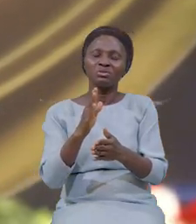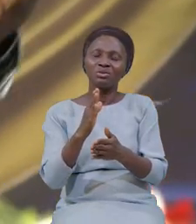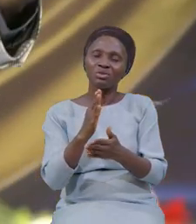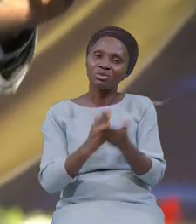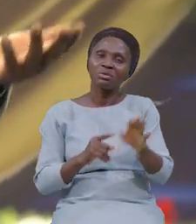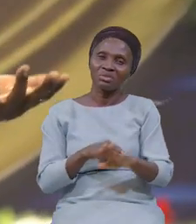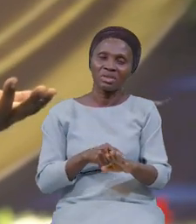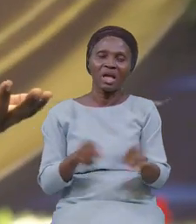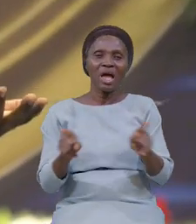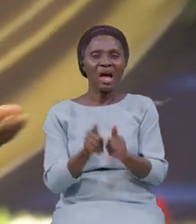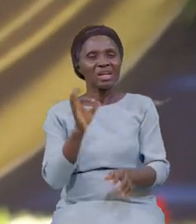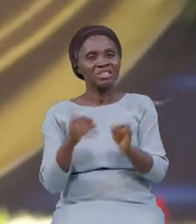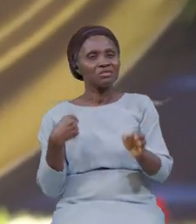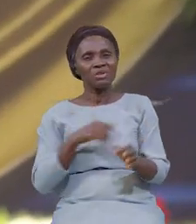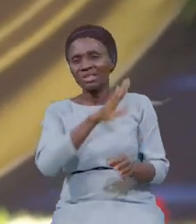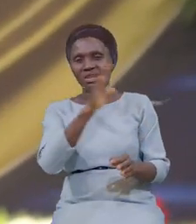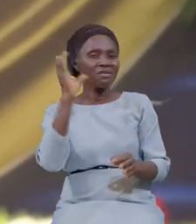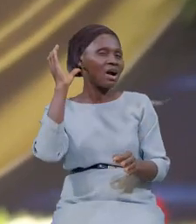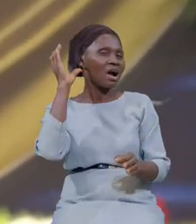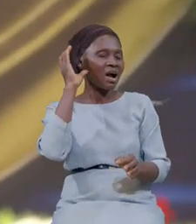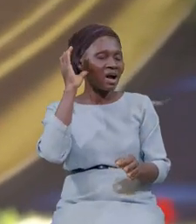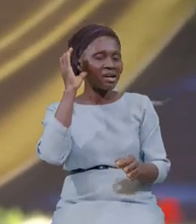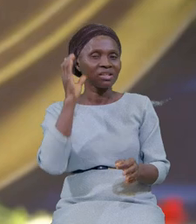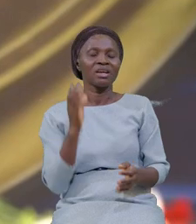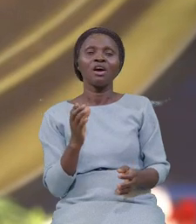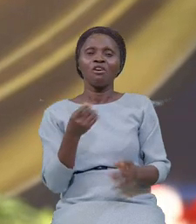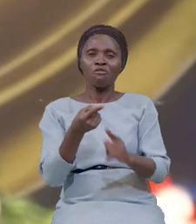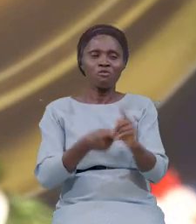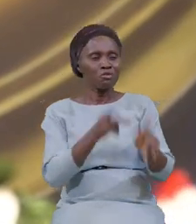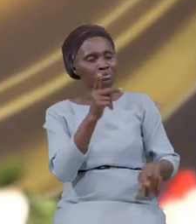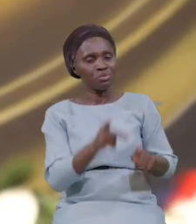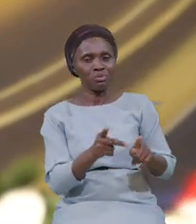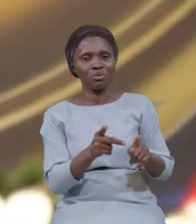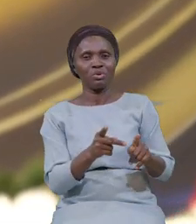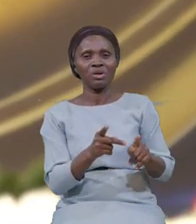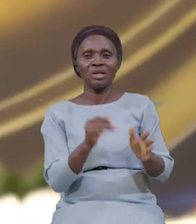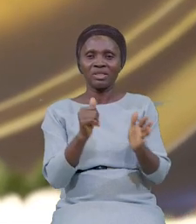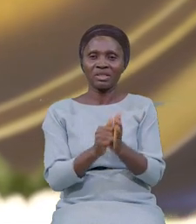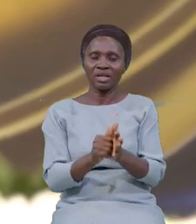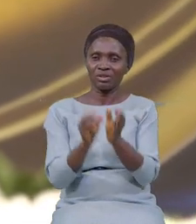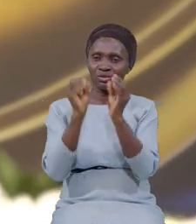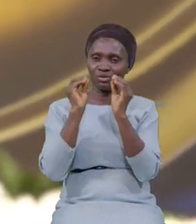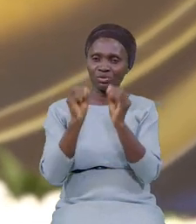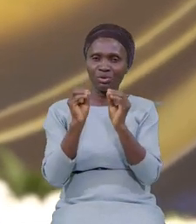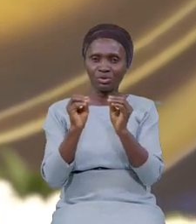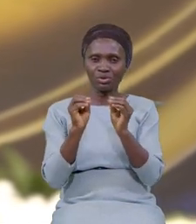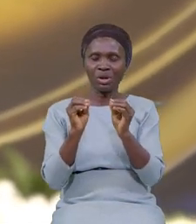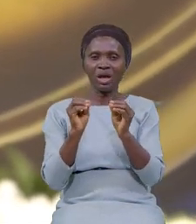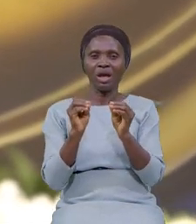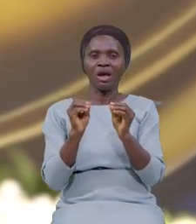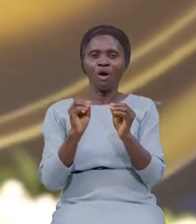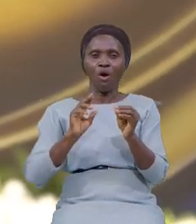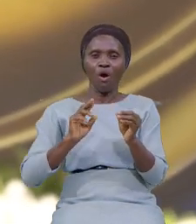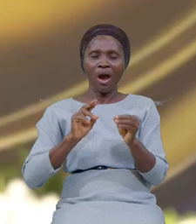people, inventors. We have not heard of the people that, you know, thought about something new